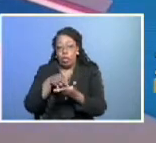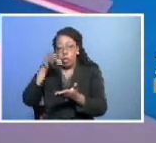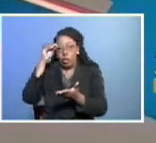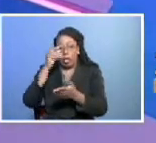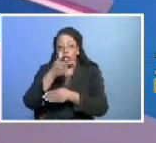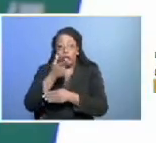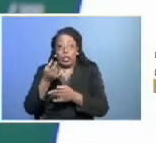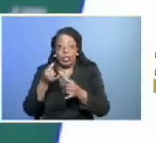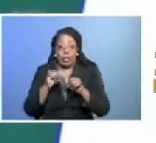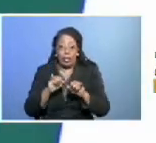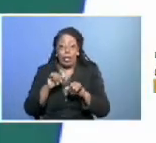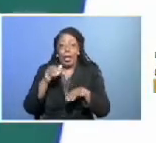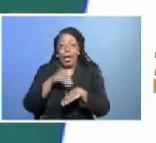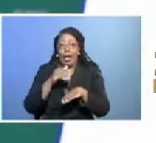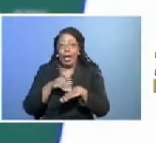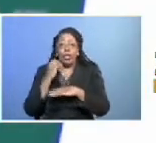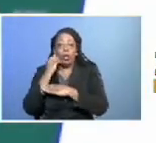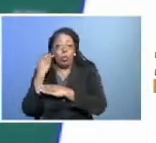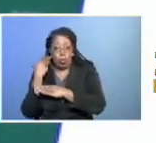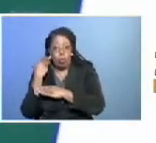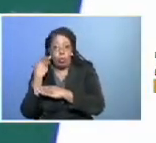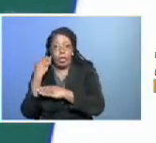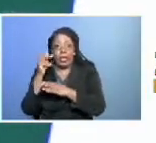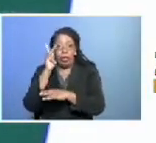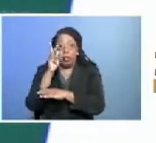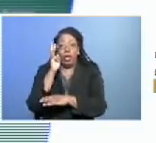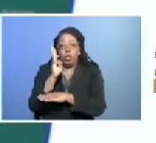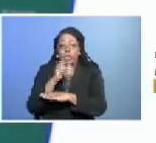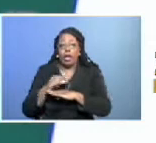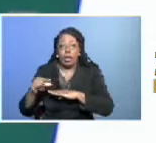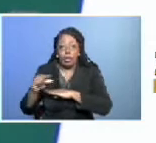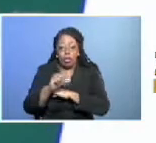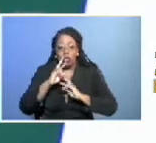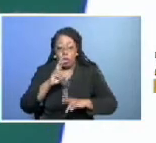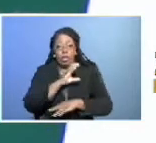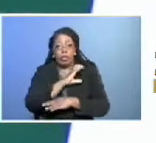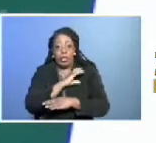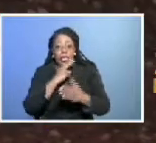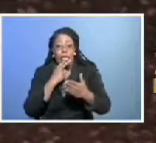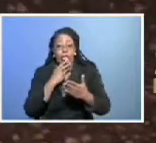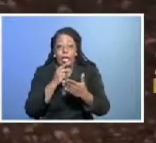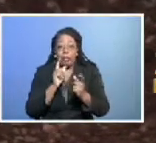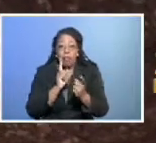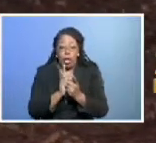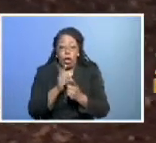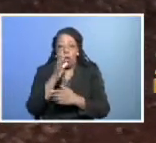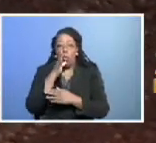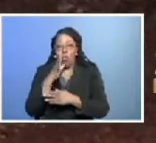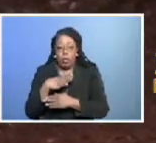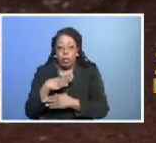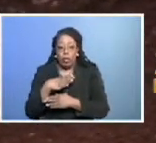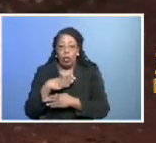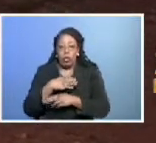shooting incident at a residence on Soursop Street in Pinewood Gardens. Responding officers met a woman suffering from gunshot wounds when